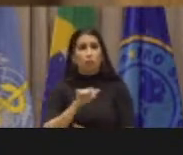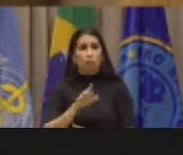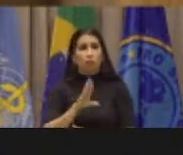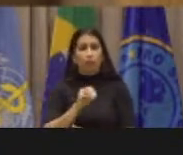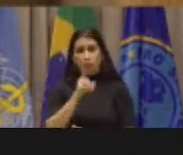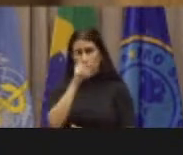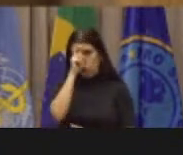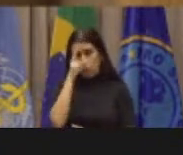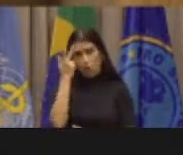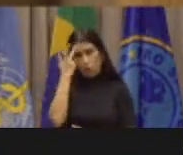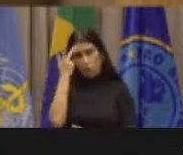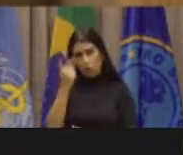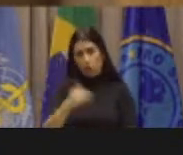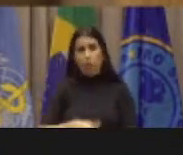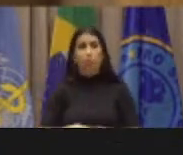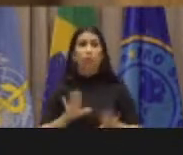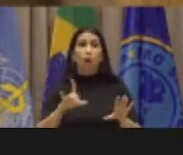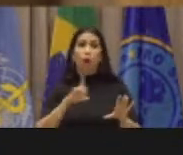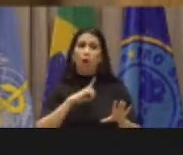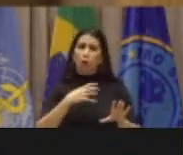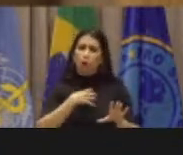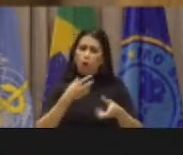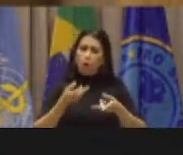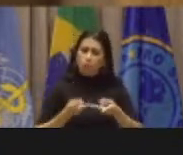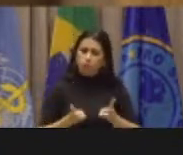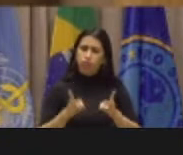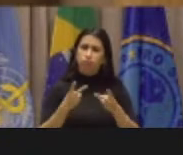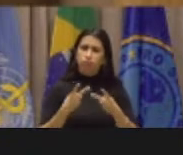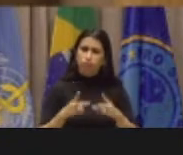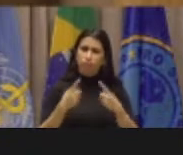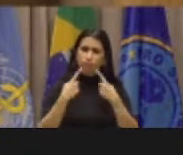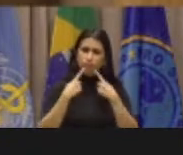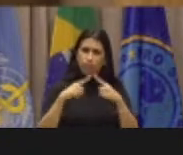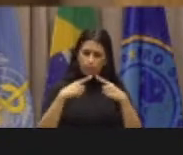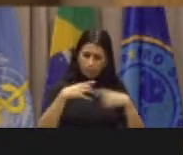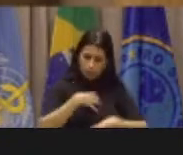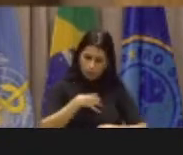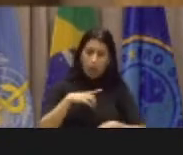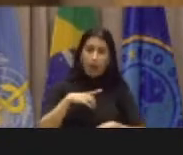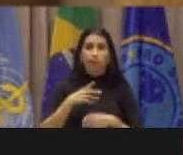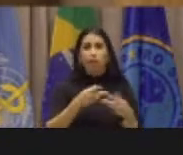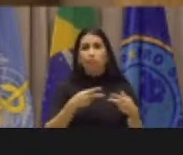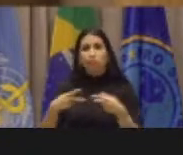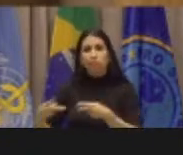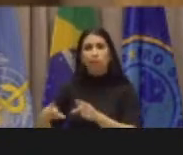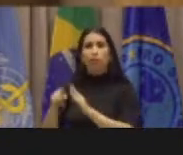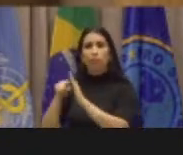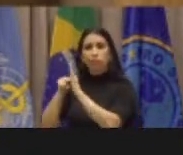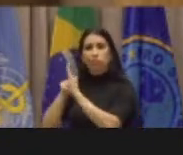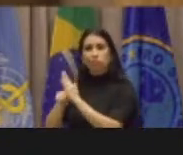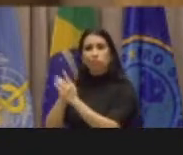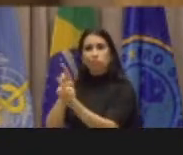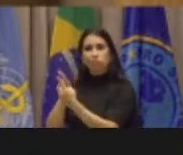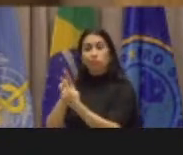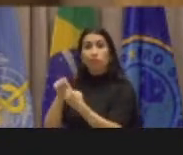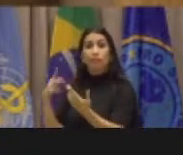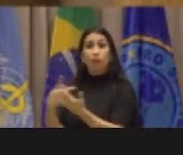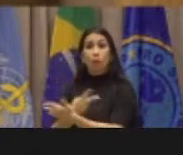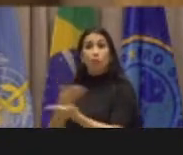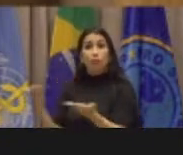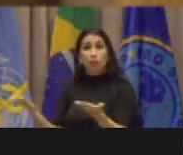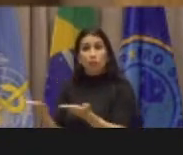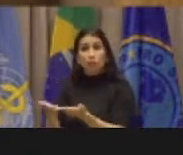normal hospital. But if the symptoms still persisted, then we would take them to the correct ward. That's what